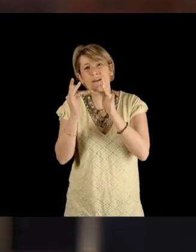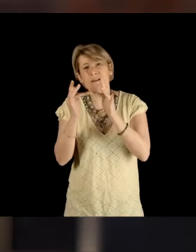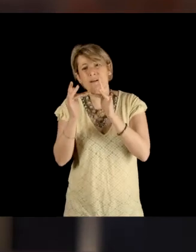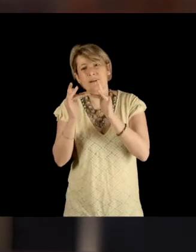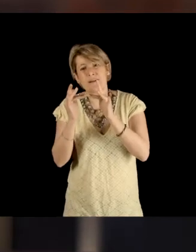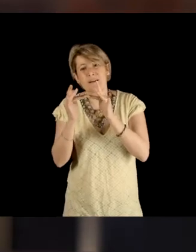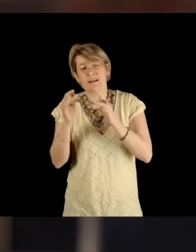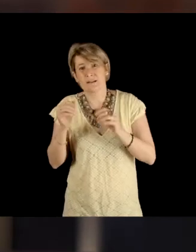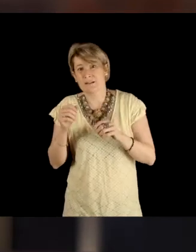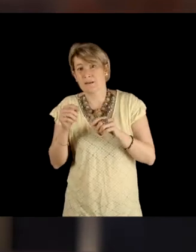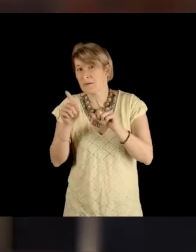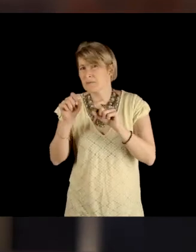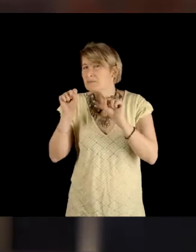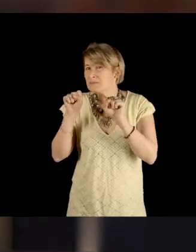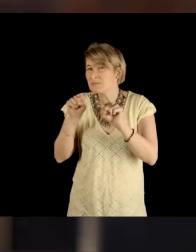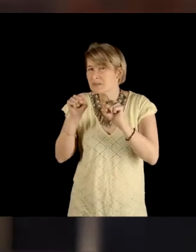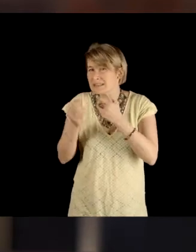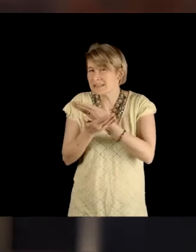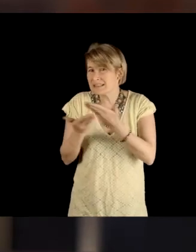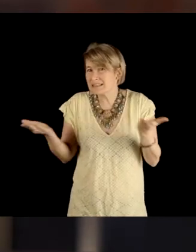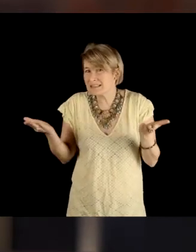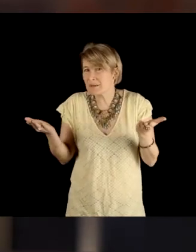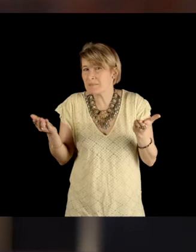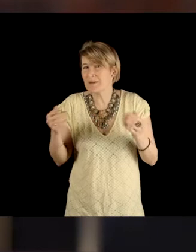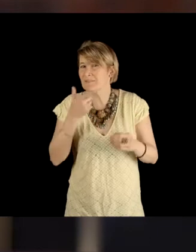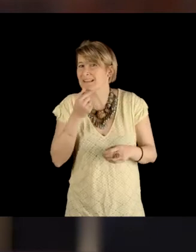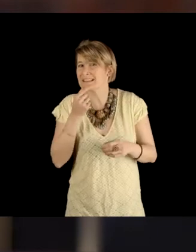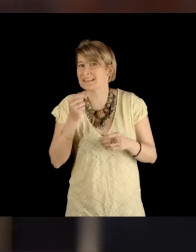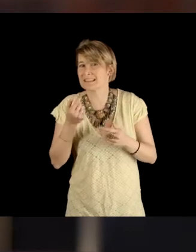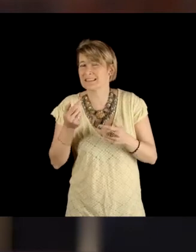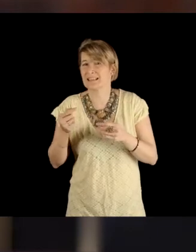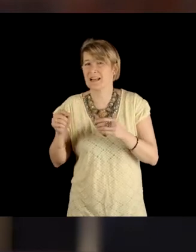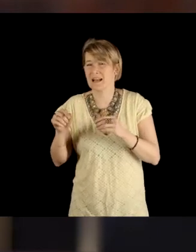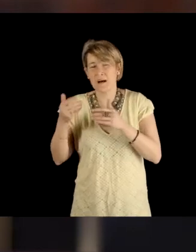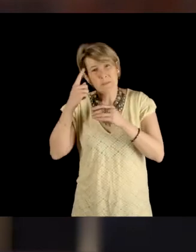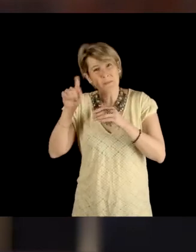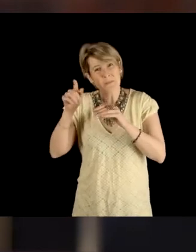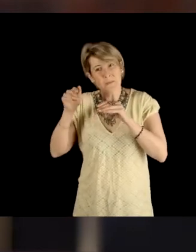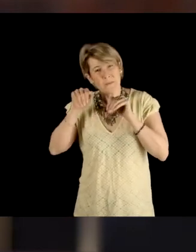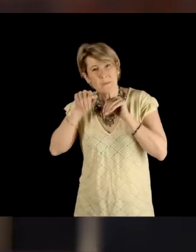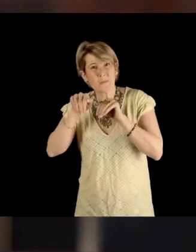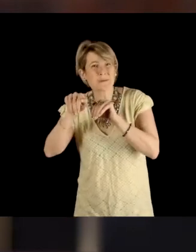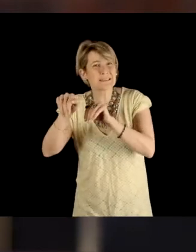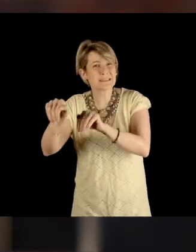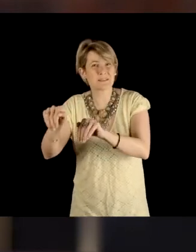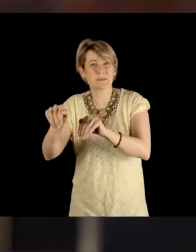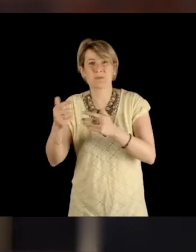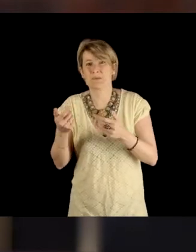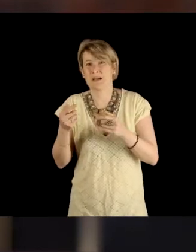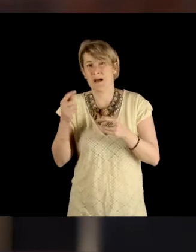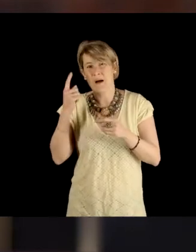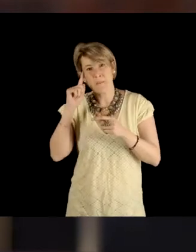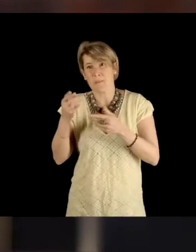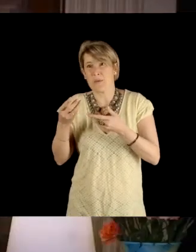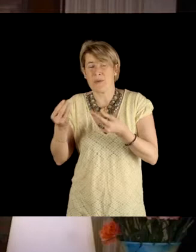but also it's, I think, equally simple and easier to keep nurturing and making this connection